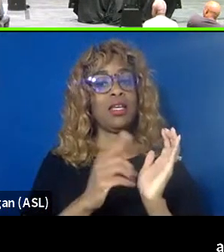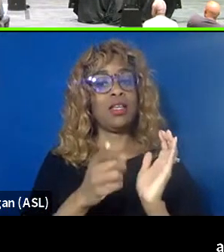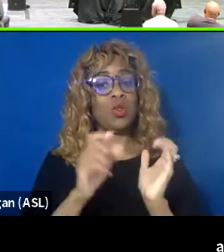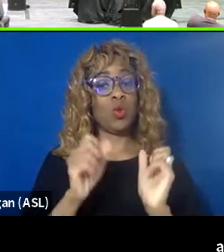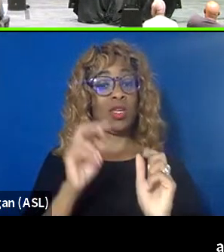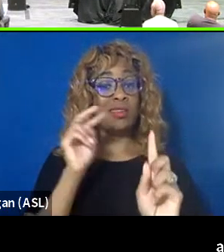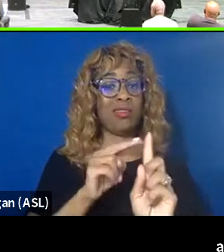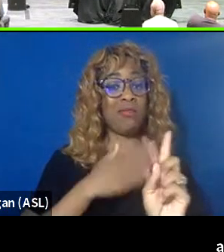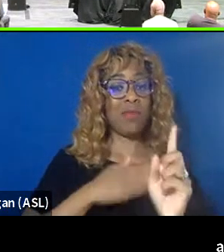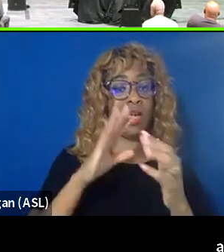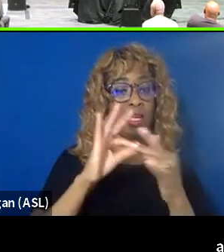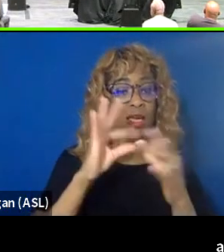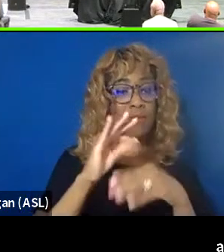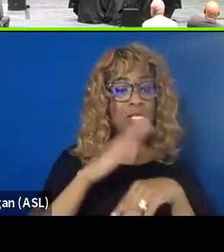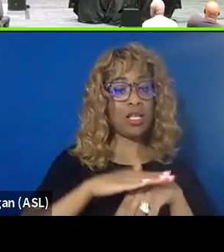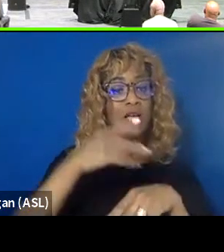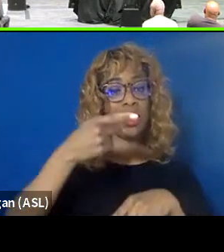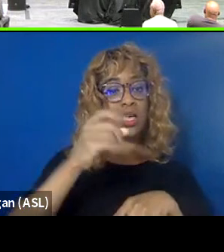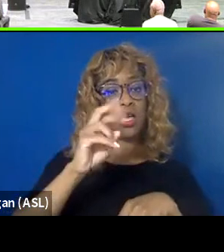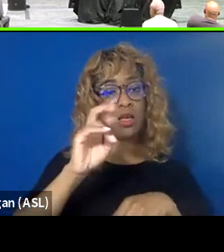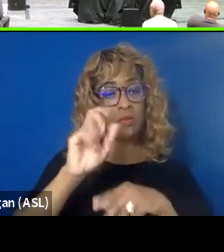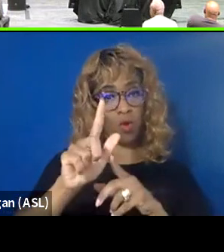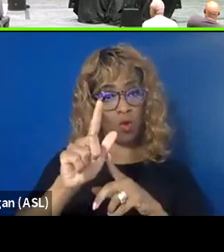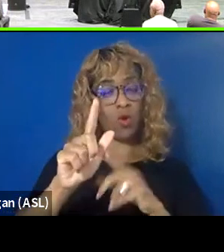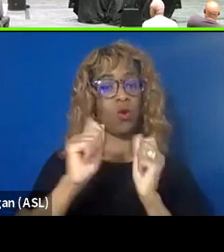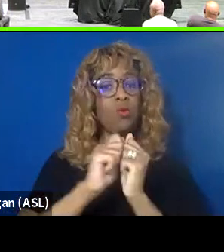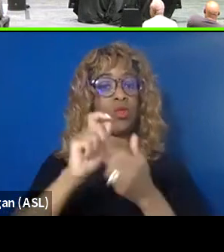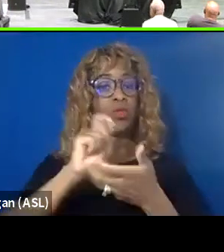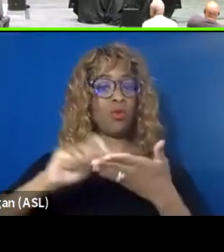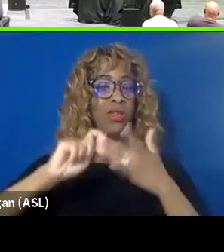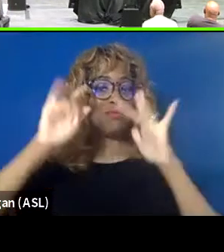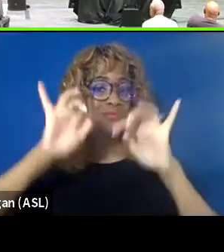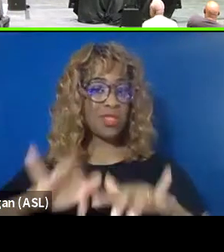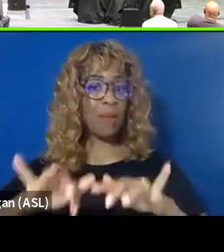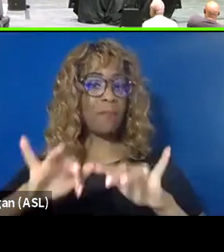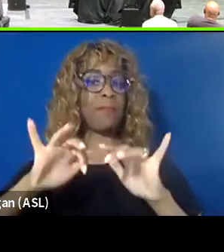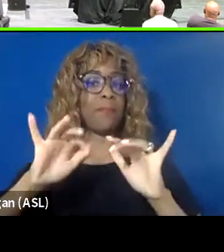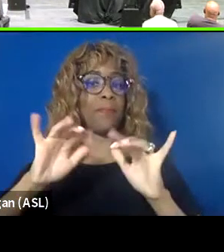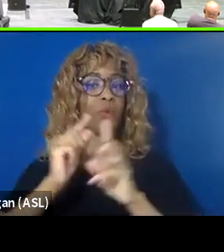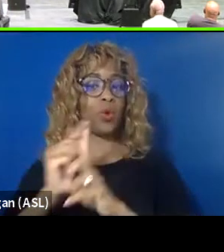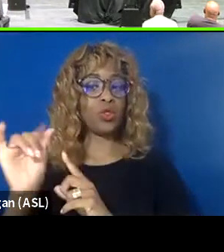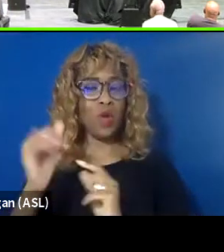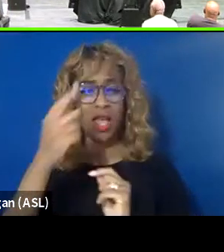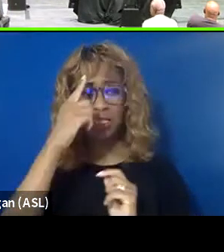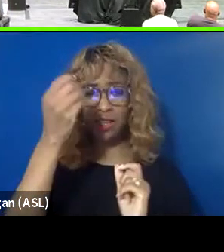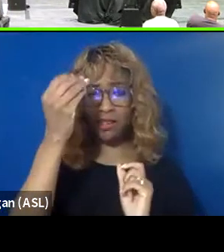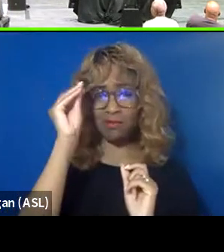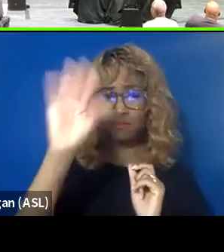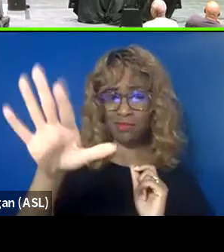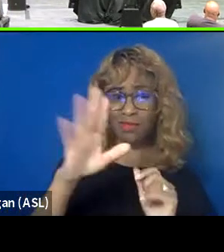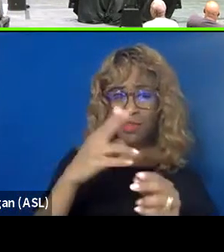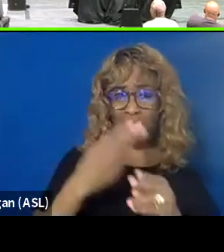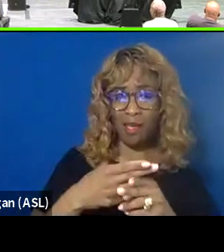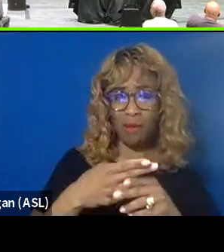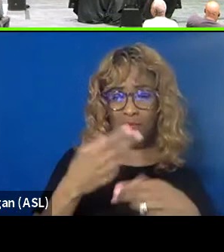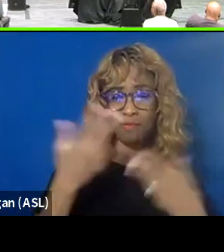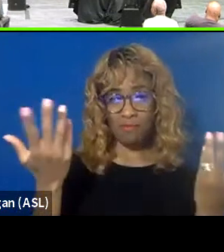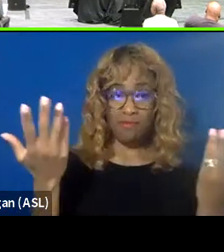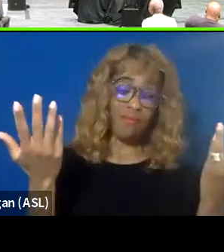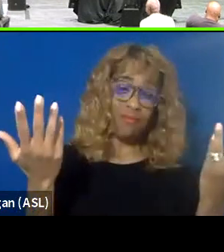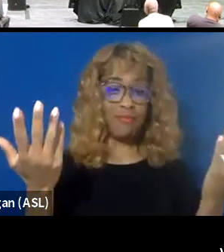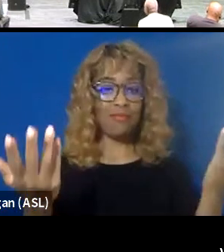view through the portal through written testimony as well. I think I said my name, didn't I? Maybe I didn't. Yep. Thank